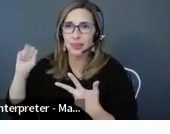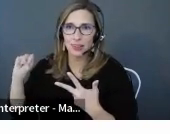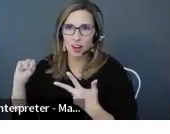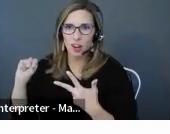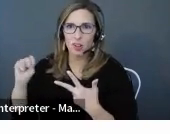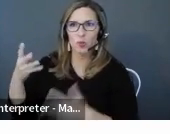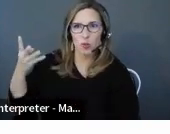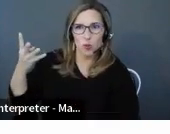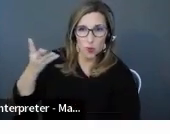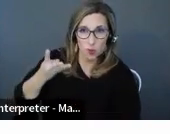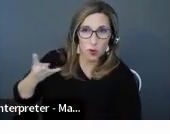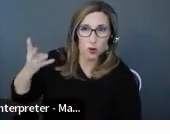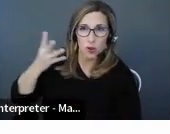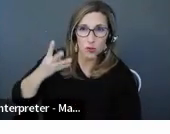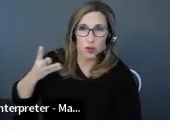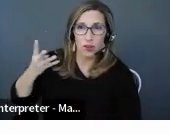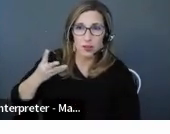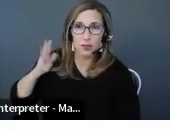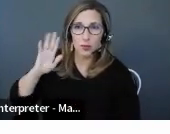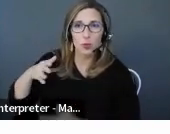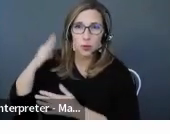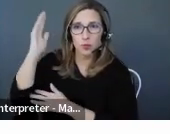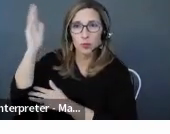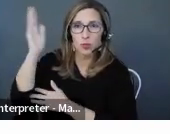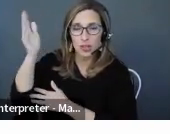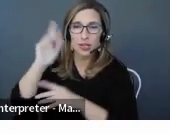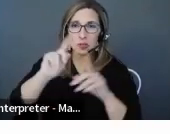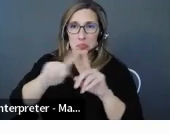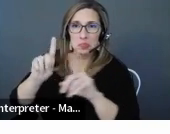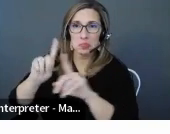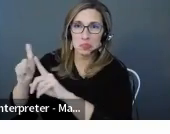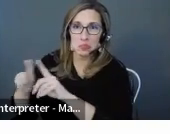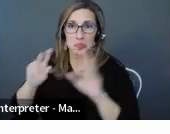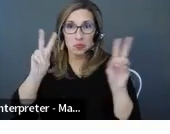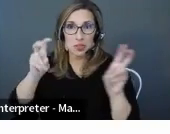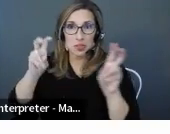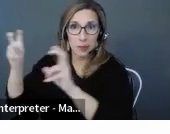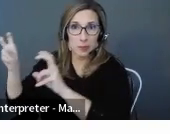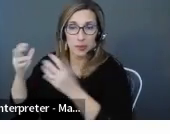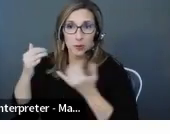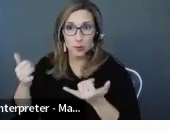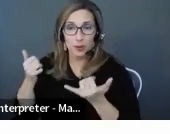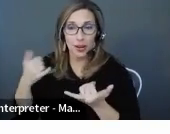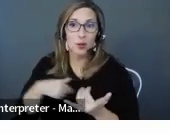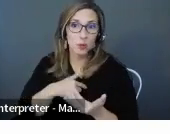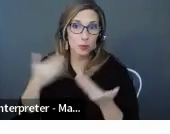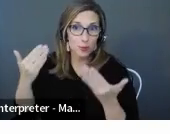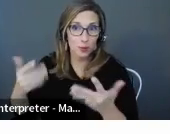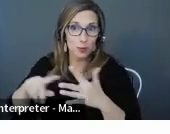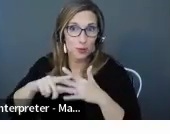we'll all be presenting on different items today. And thank you again. We'll go ahead and get started.